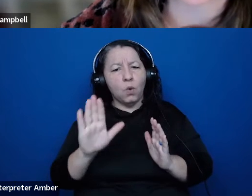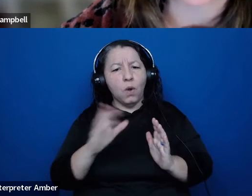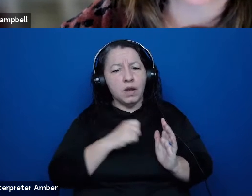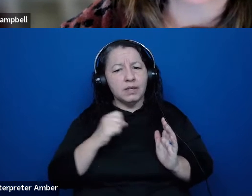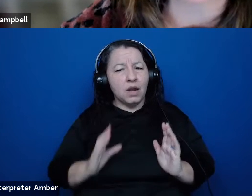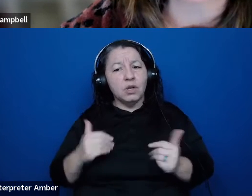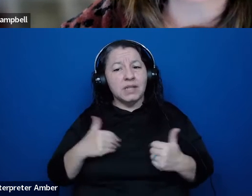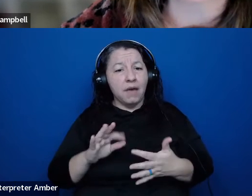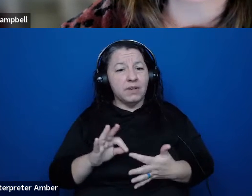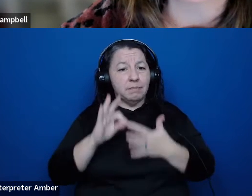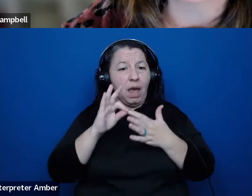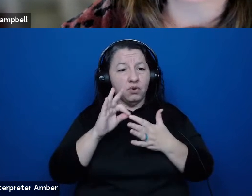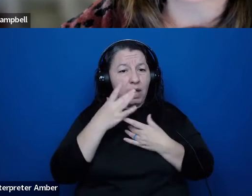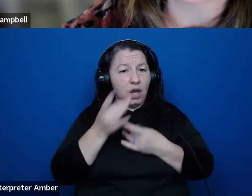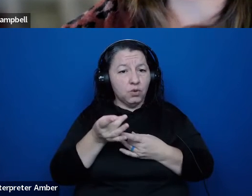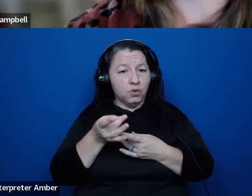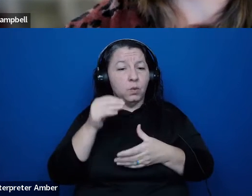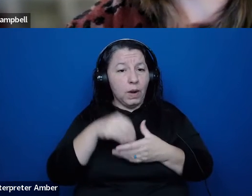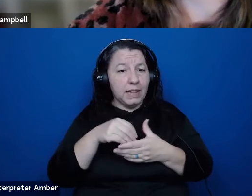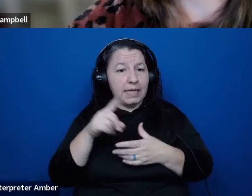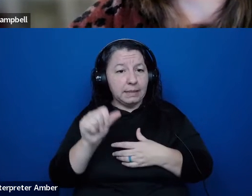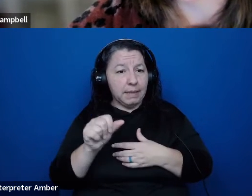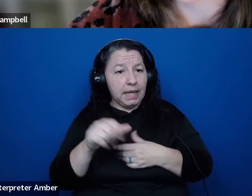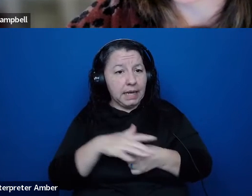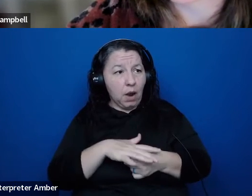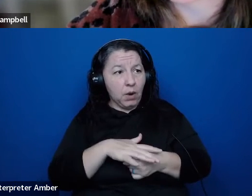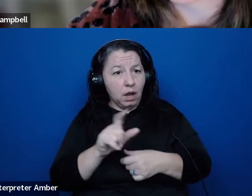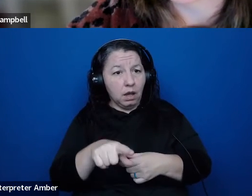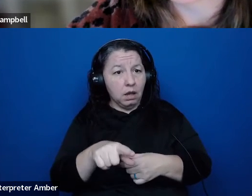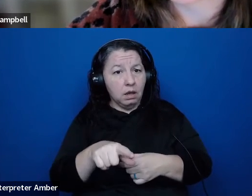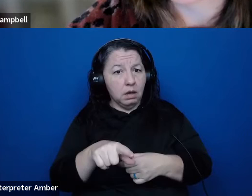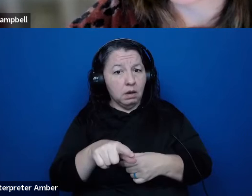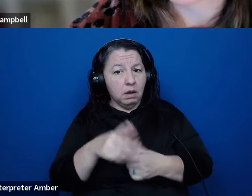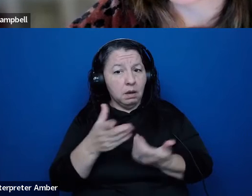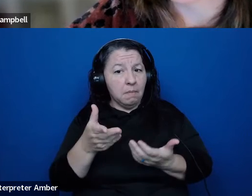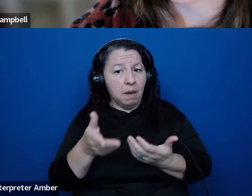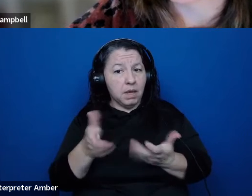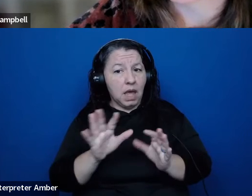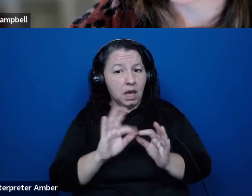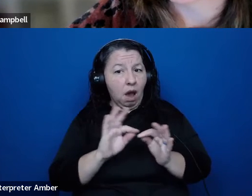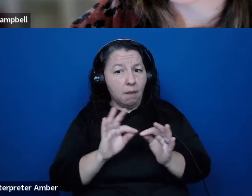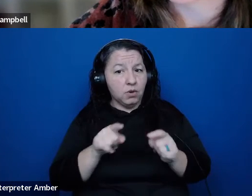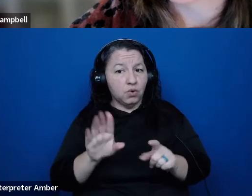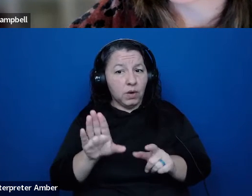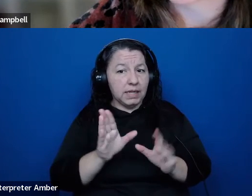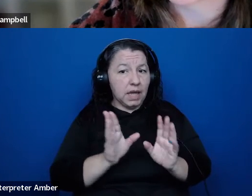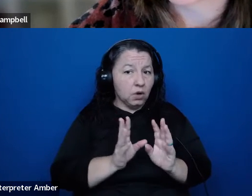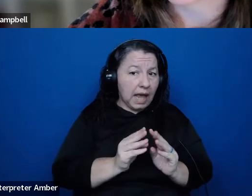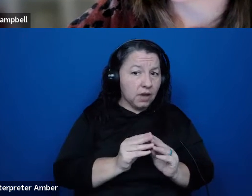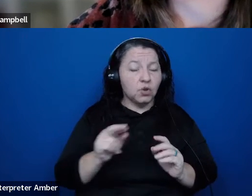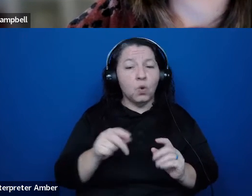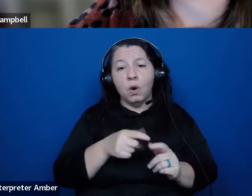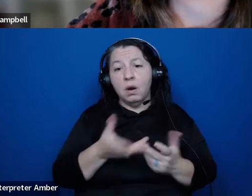special interest in disabilities, that they commented during their session, or perhaps they have